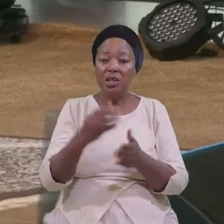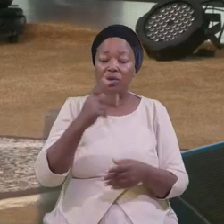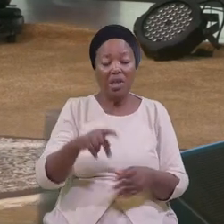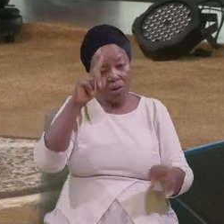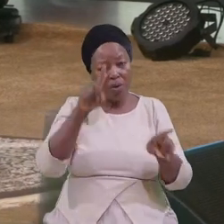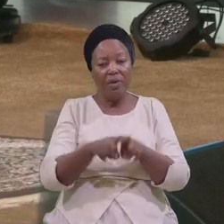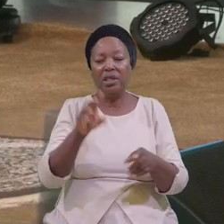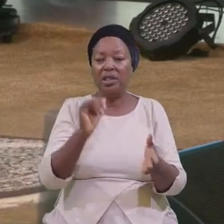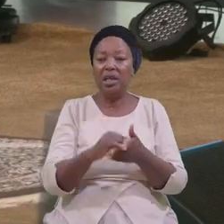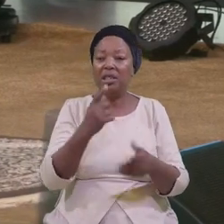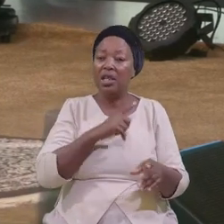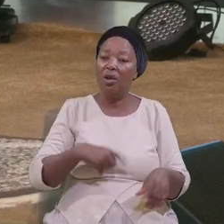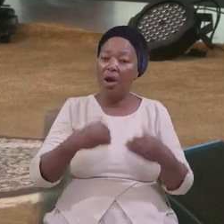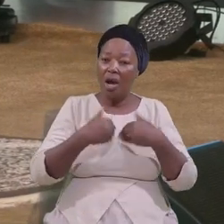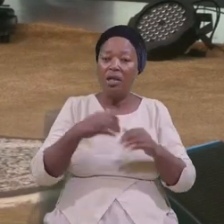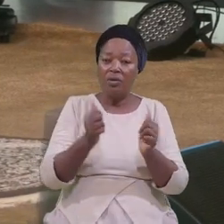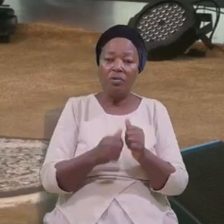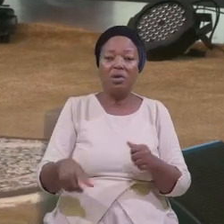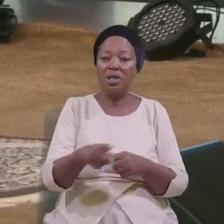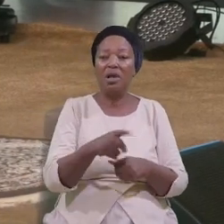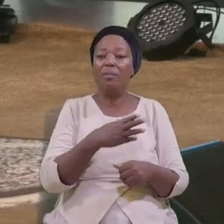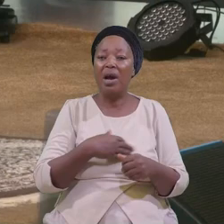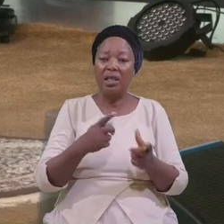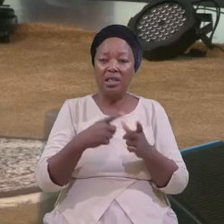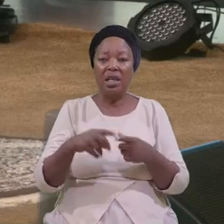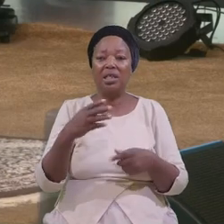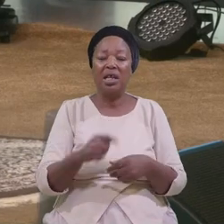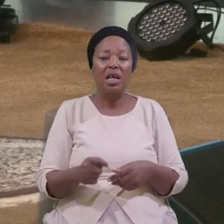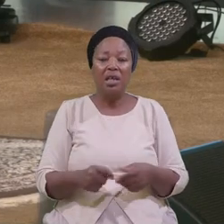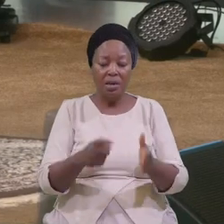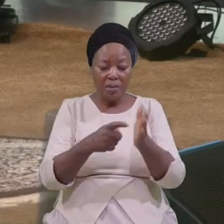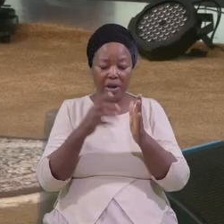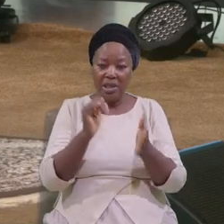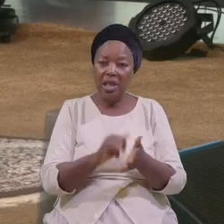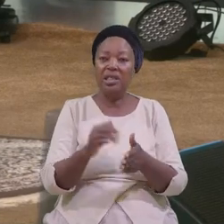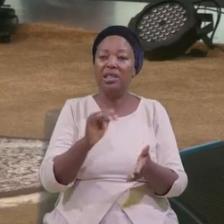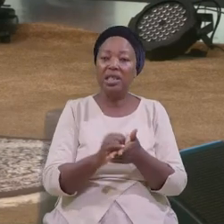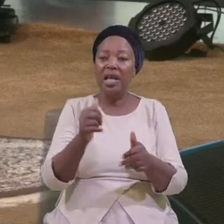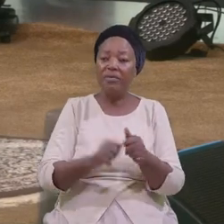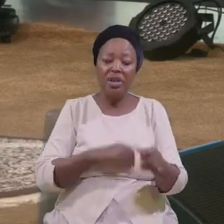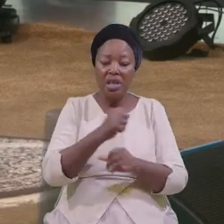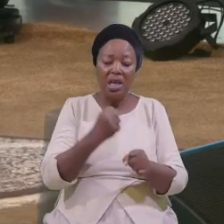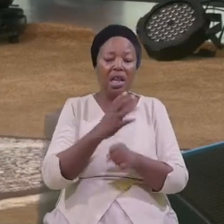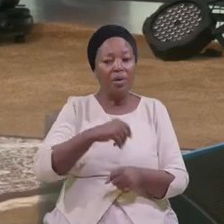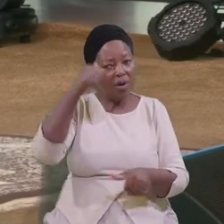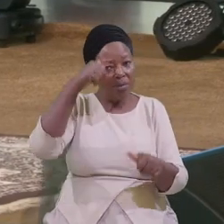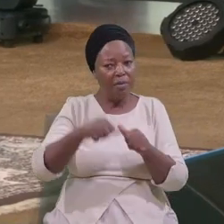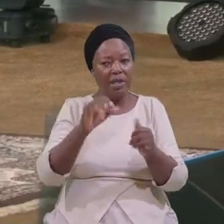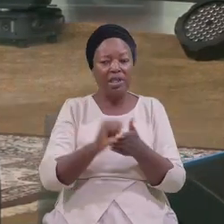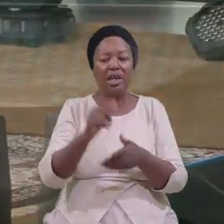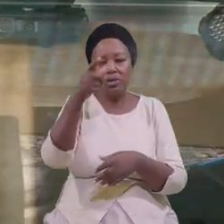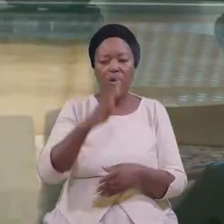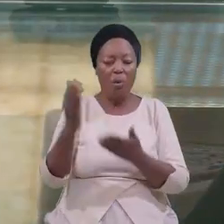covenant the Lord had with them, and they marked that every year. They were to remember that God